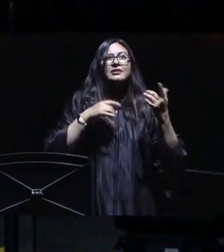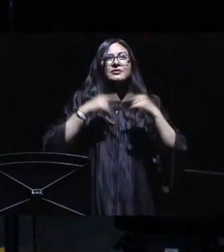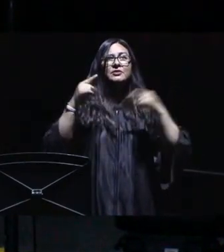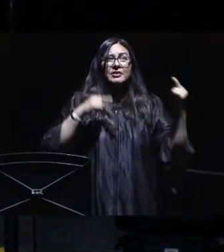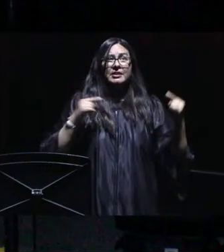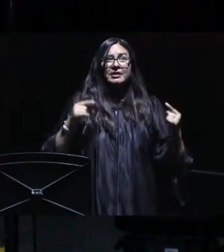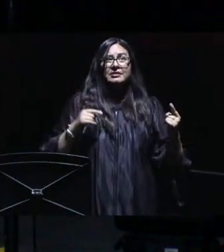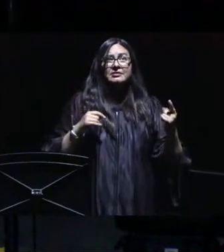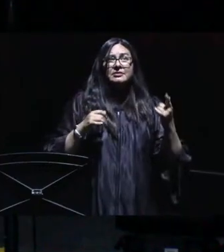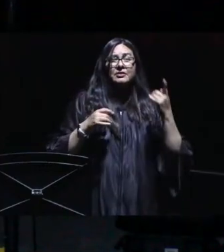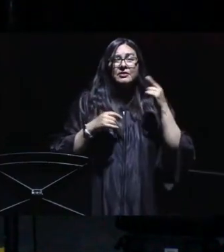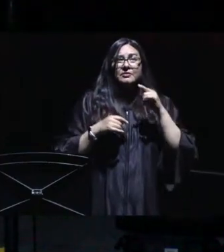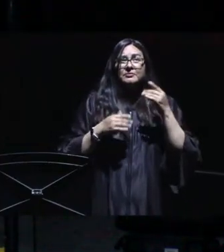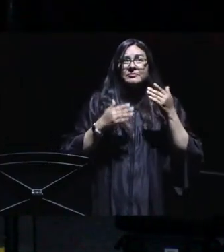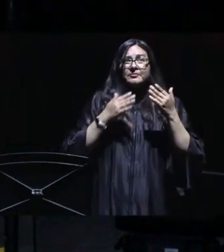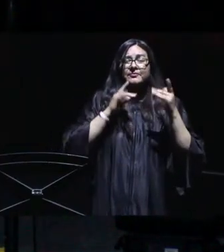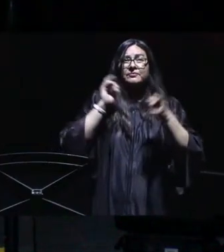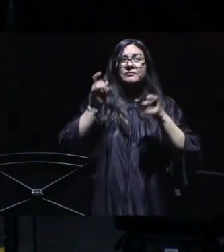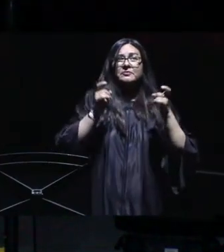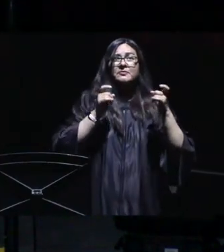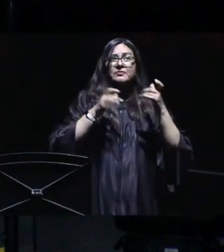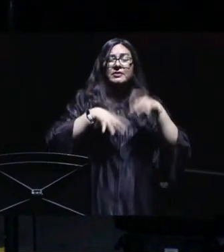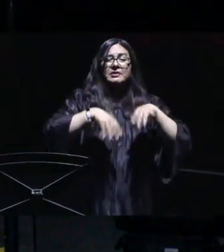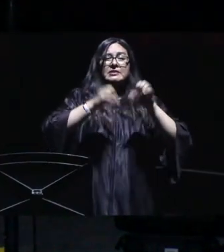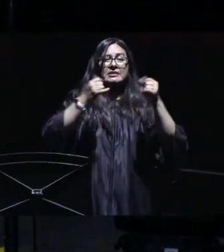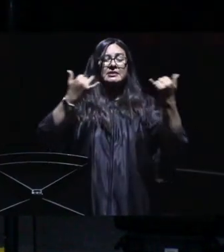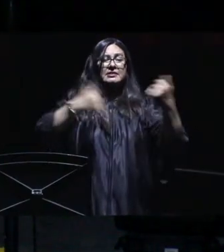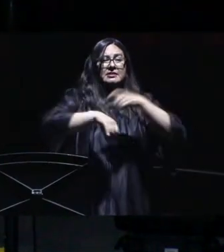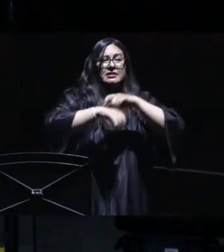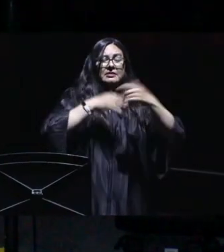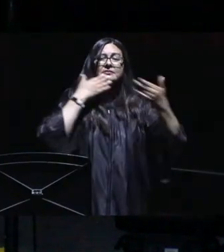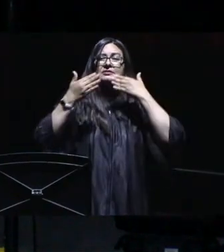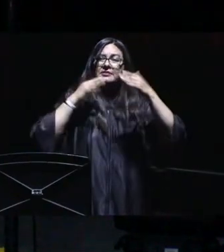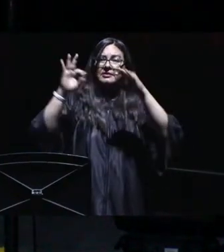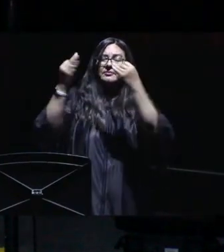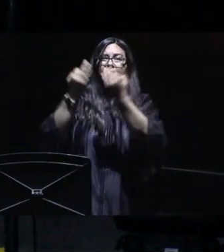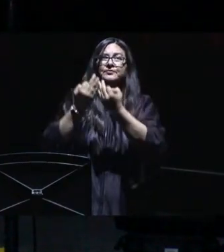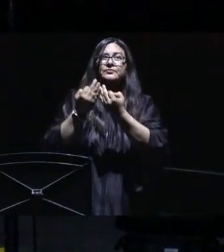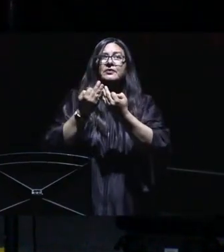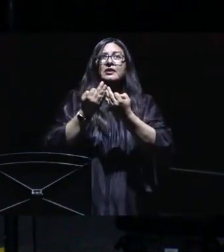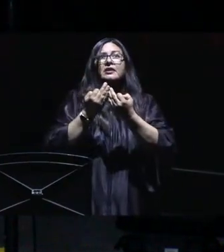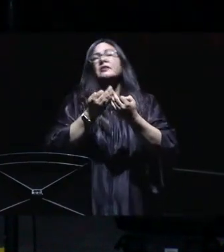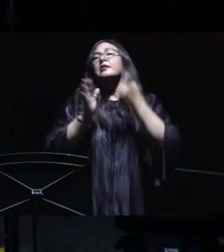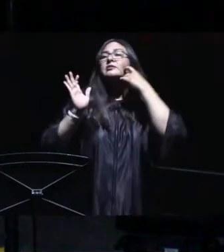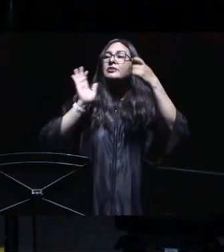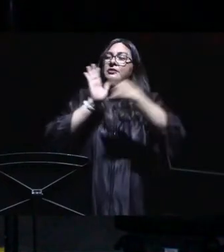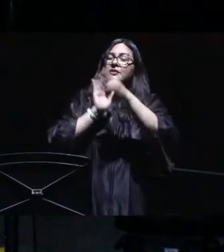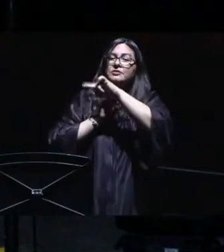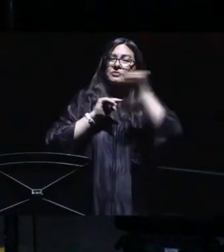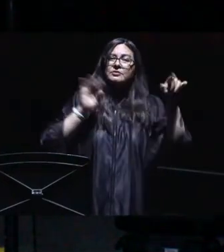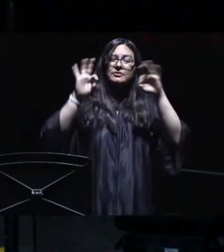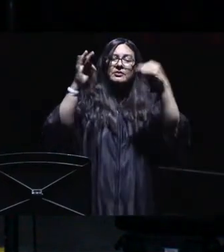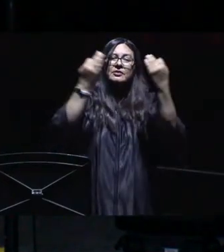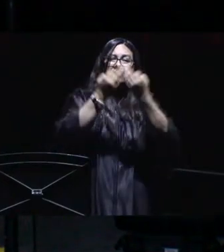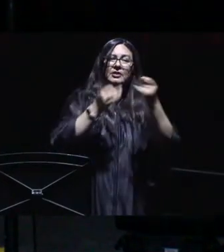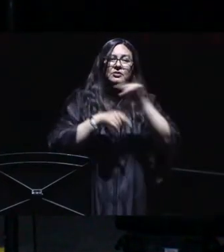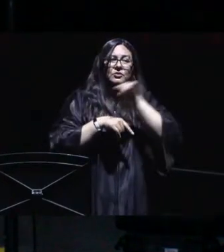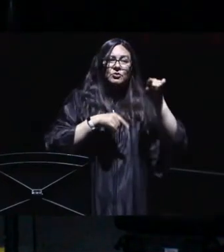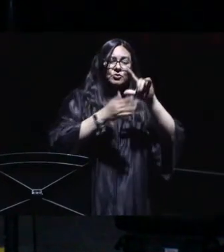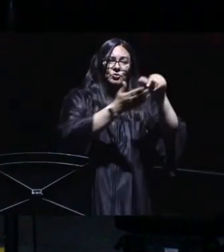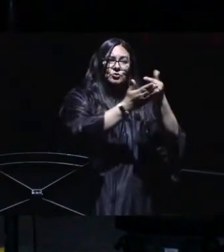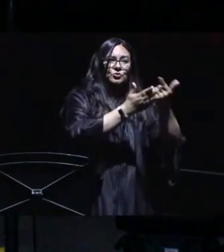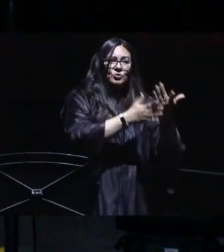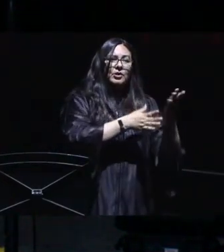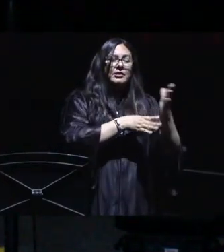have been there for you. Let's take a moment to thank them. Queremos reconocer los familiares de nuestros graduados